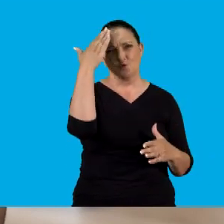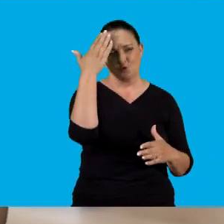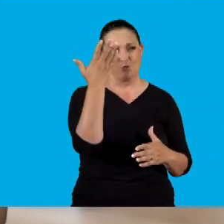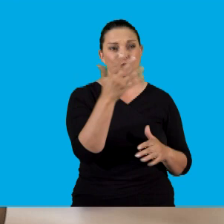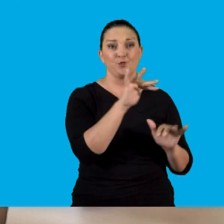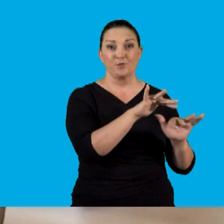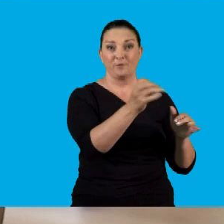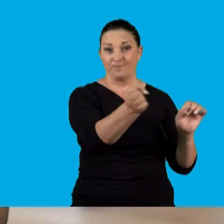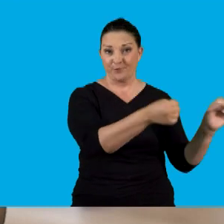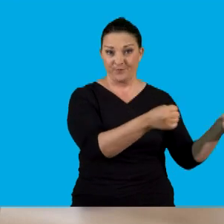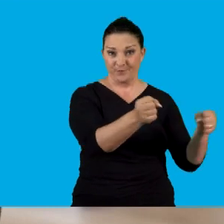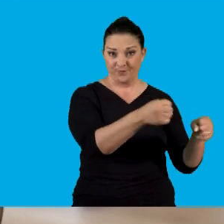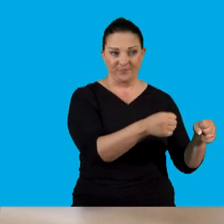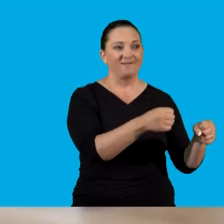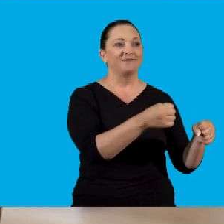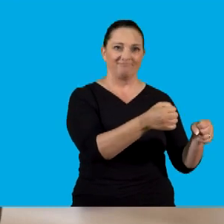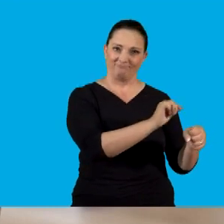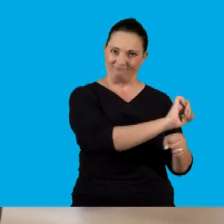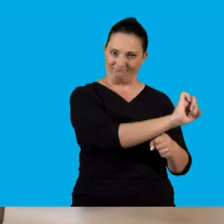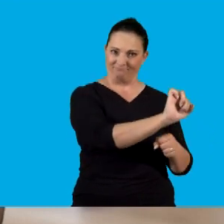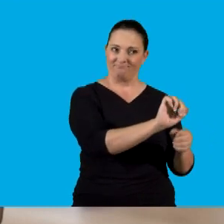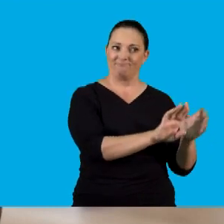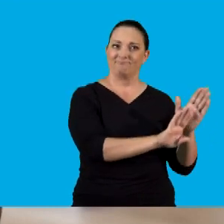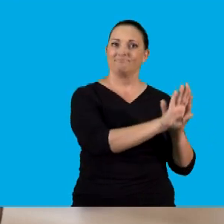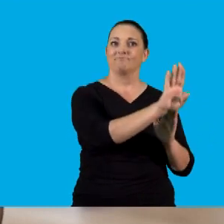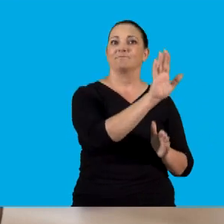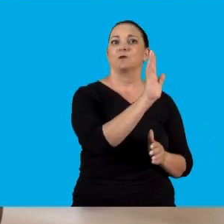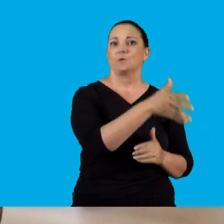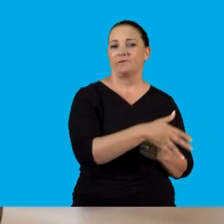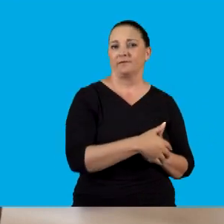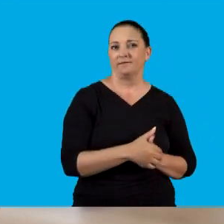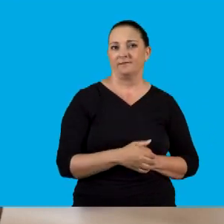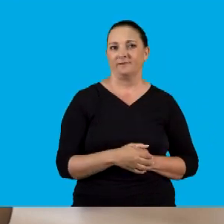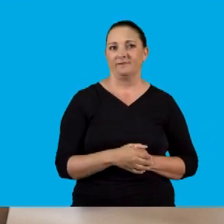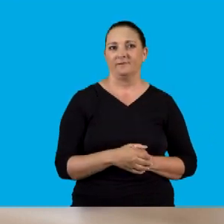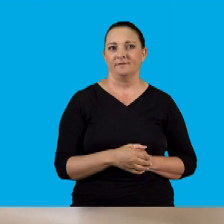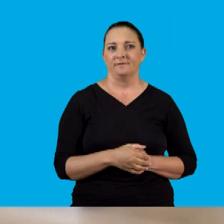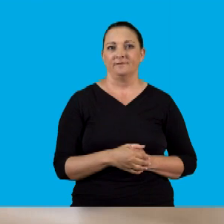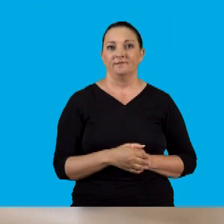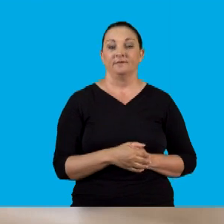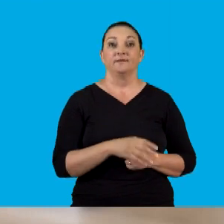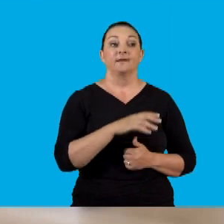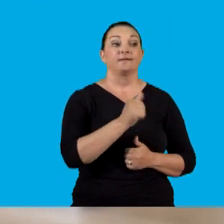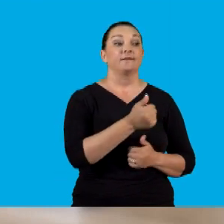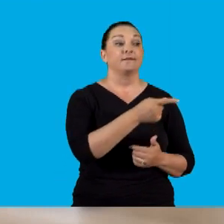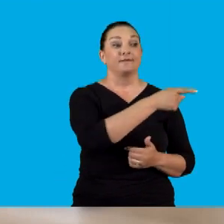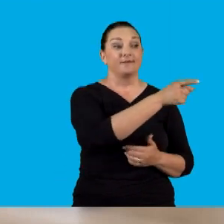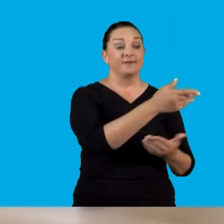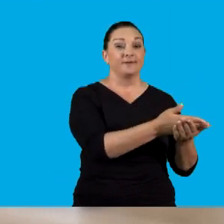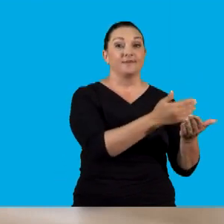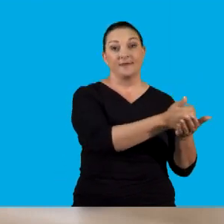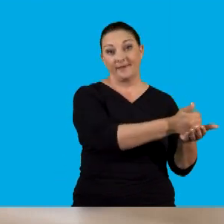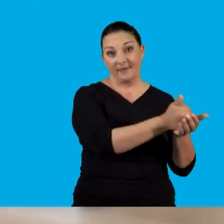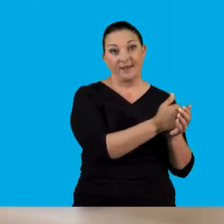people are employed, then their general standard of living is going to be improved. And yes, they are employed, but also they contribute to the economy of